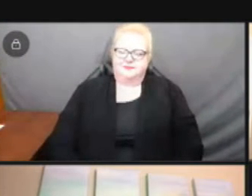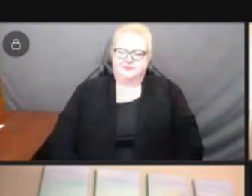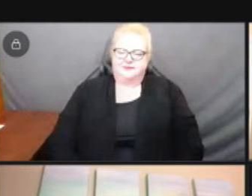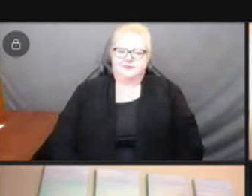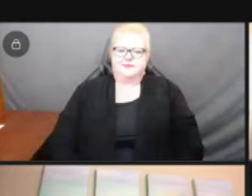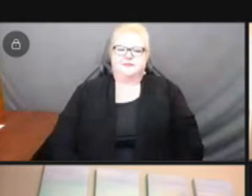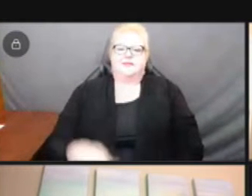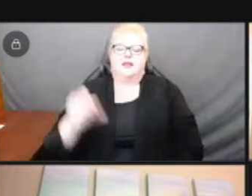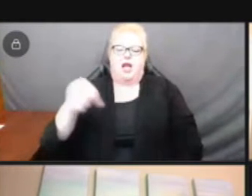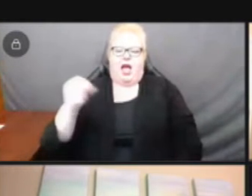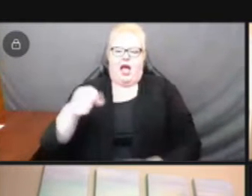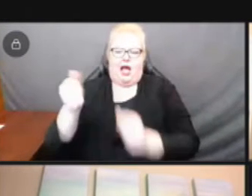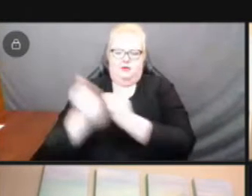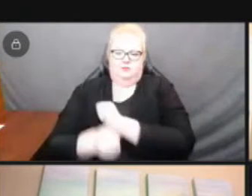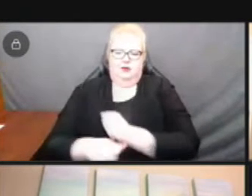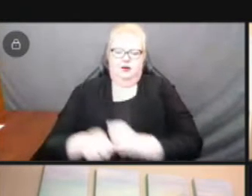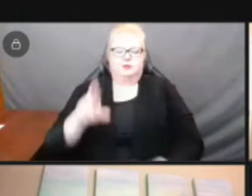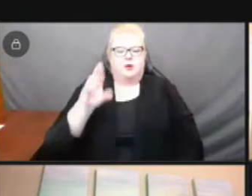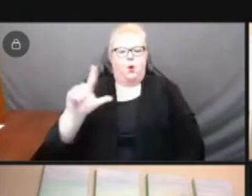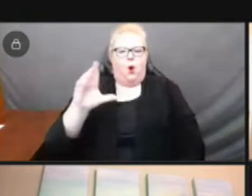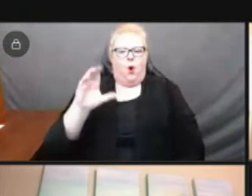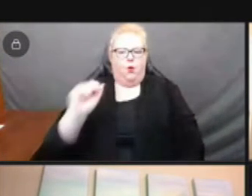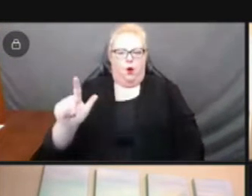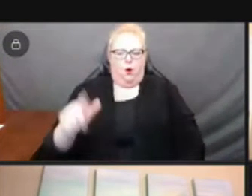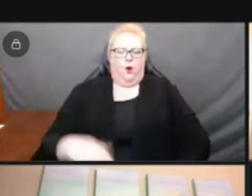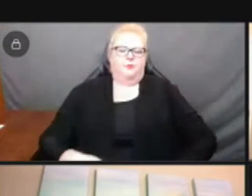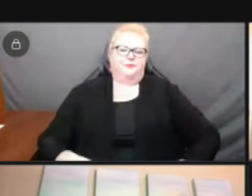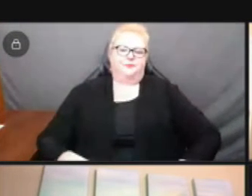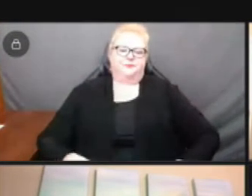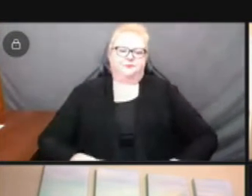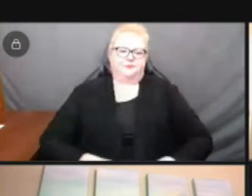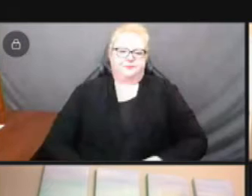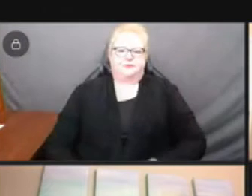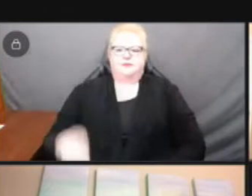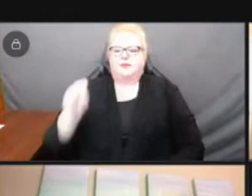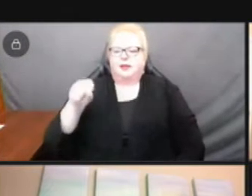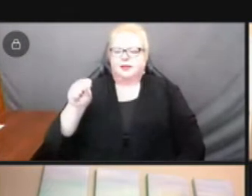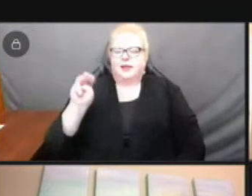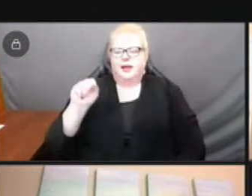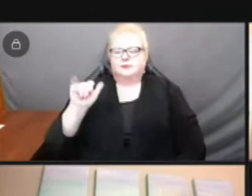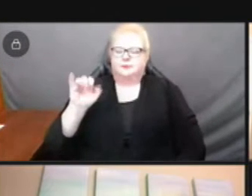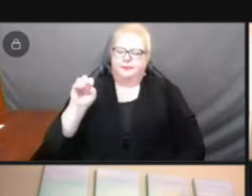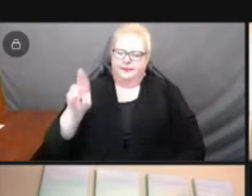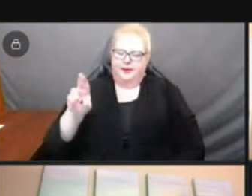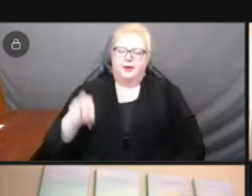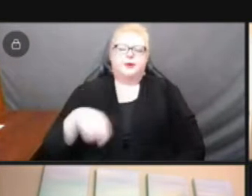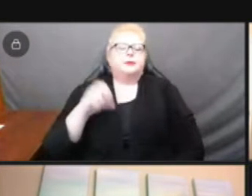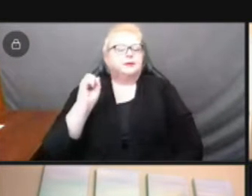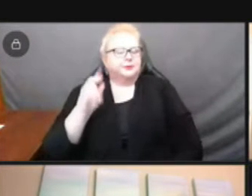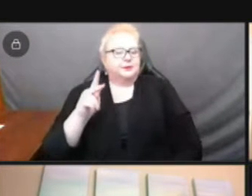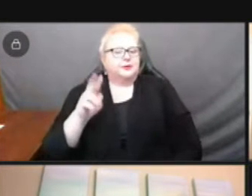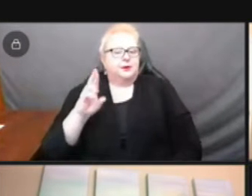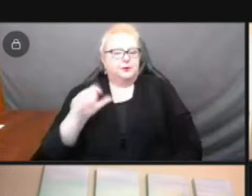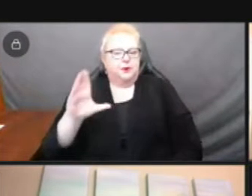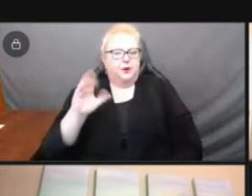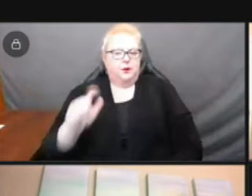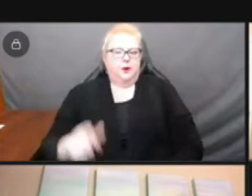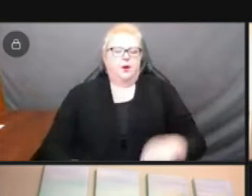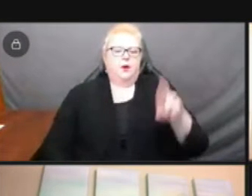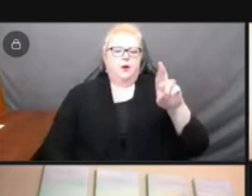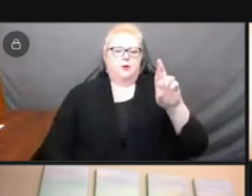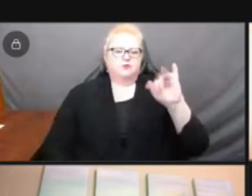Ayes have it. There's a roll call. Yes, Mayor. Roll call. Roll call. Director